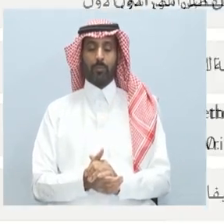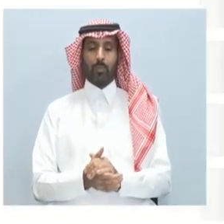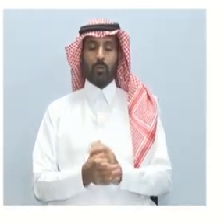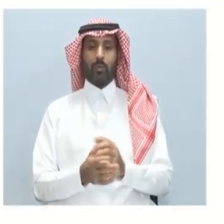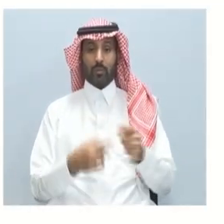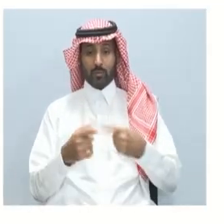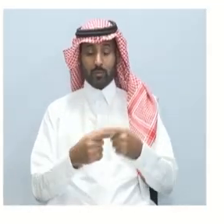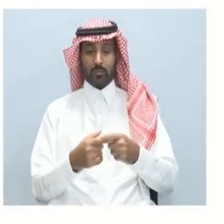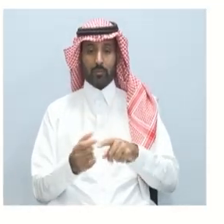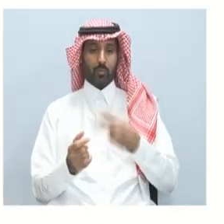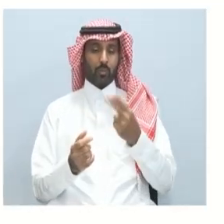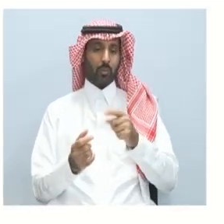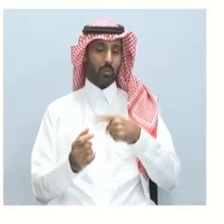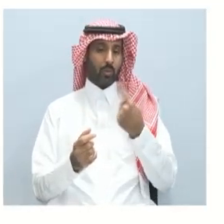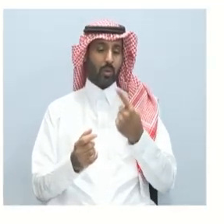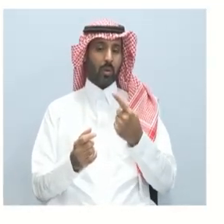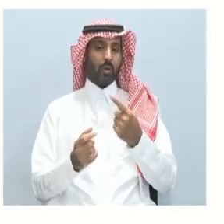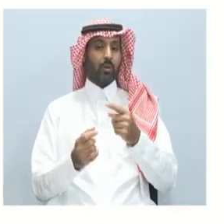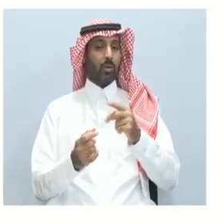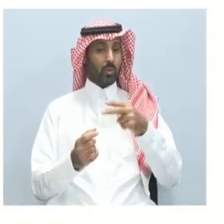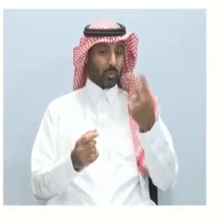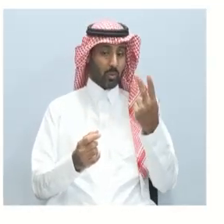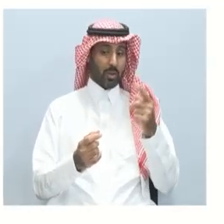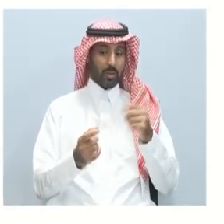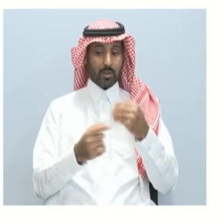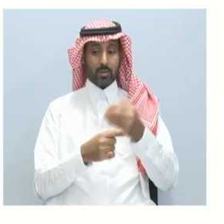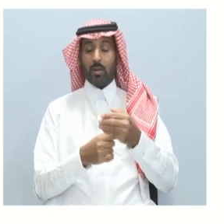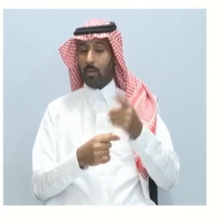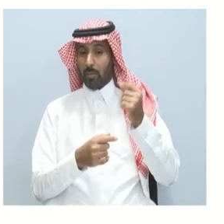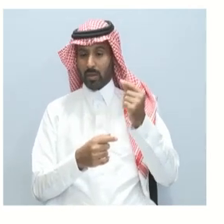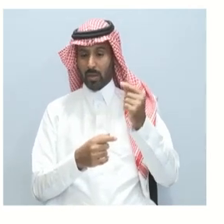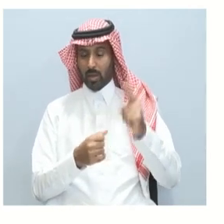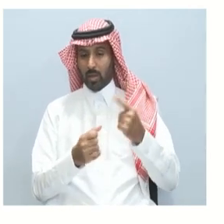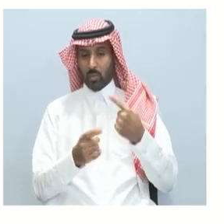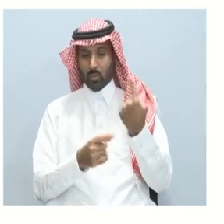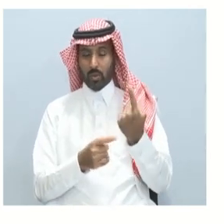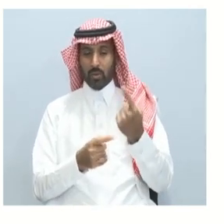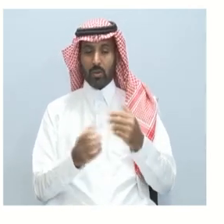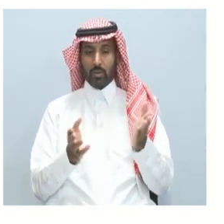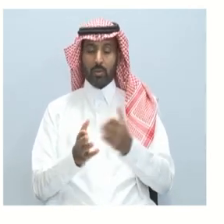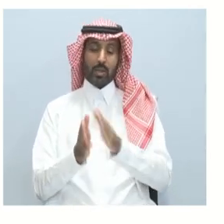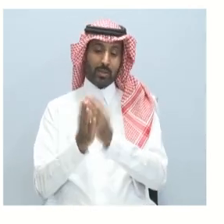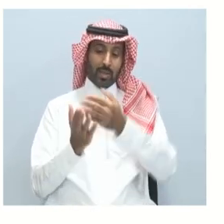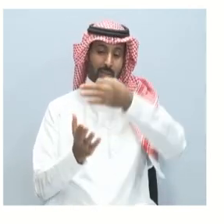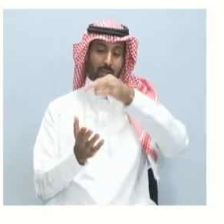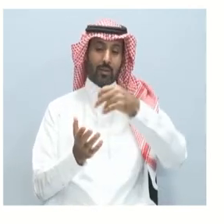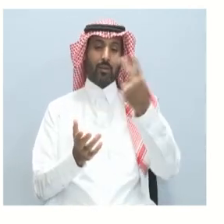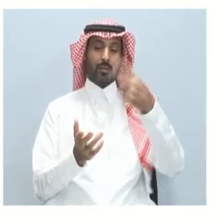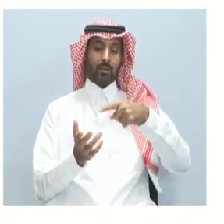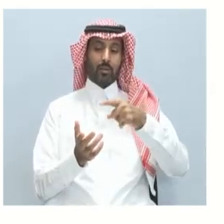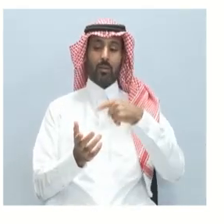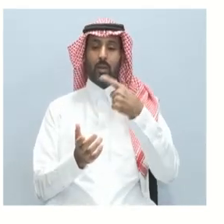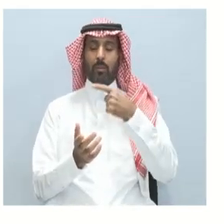is two is better than one. Going back to our page number 12, we have the topic about